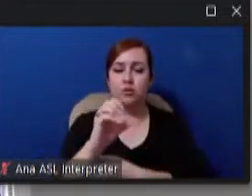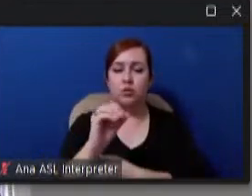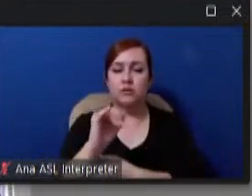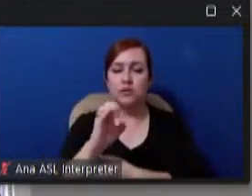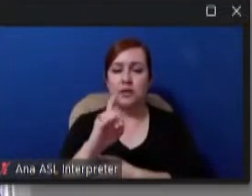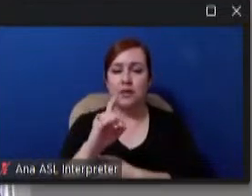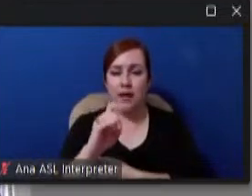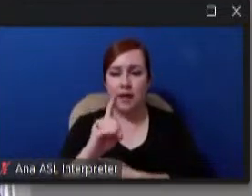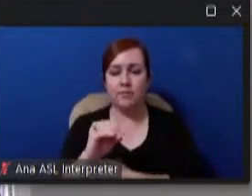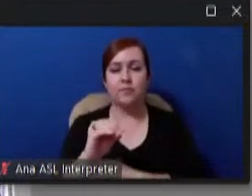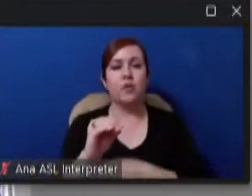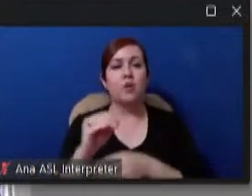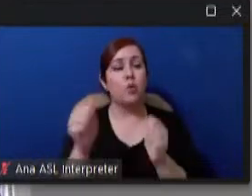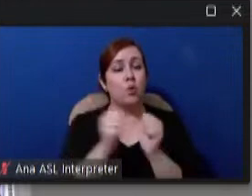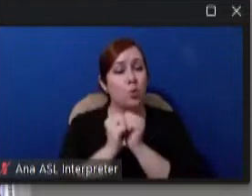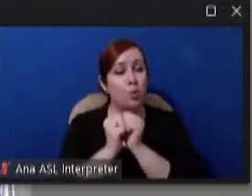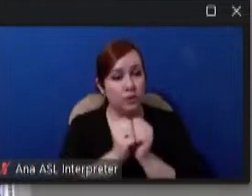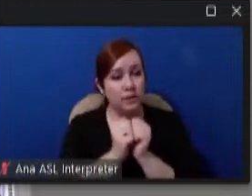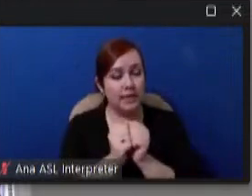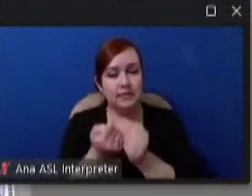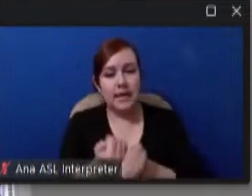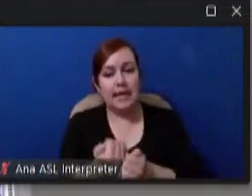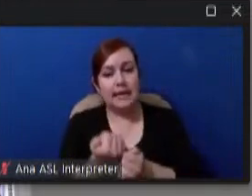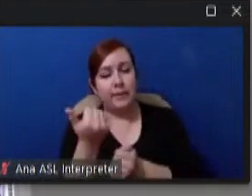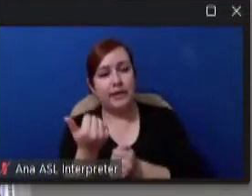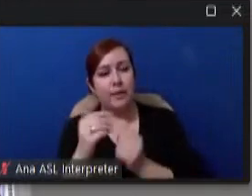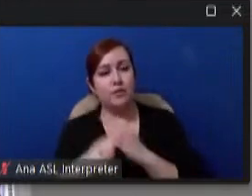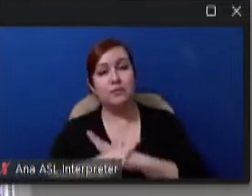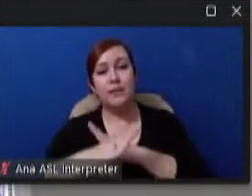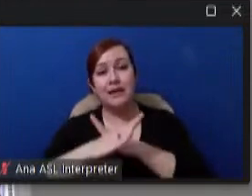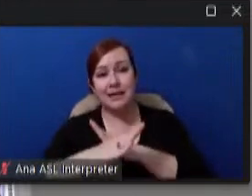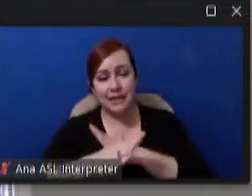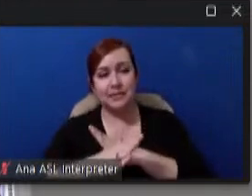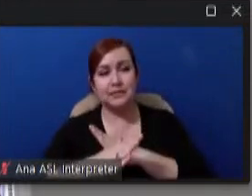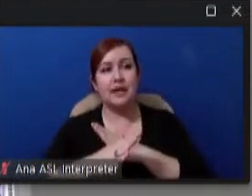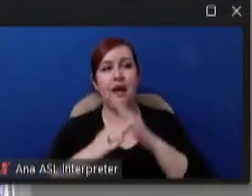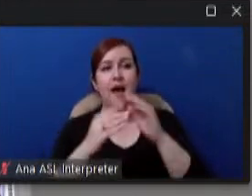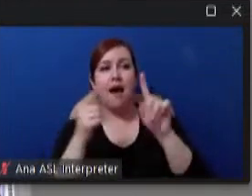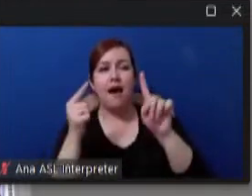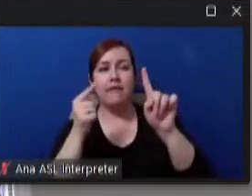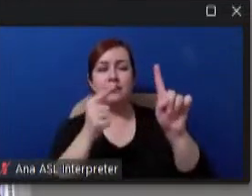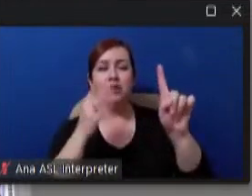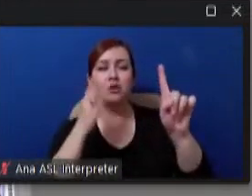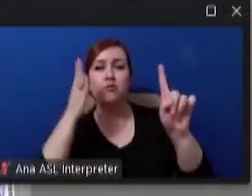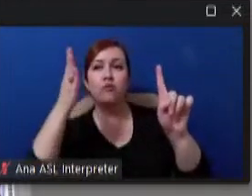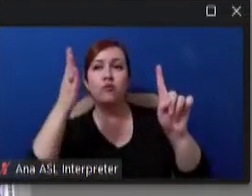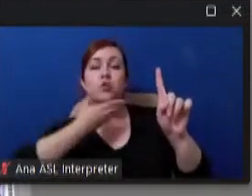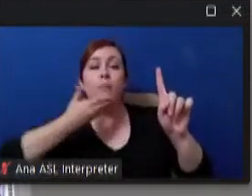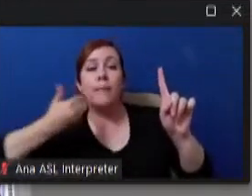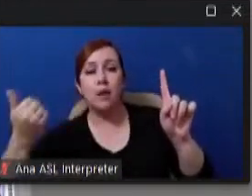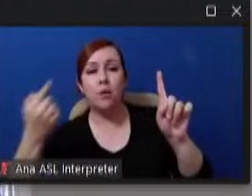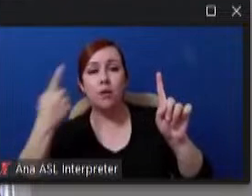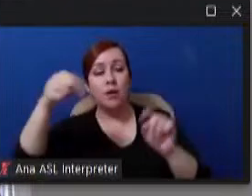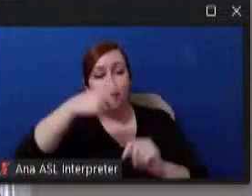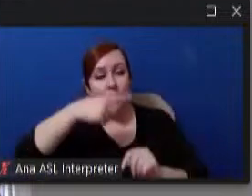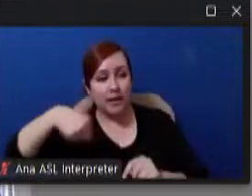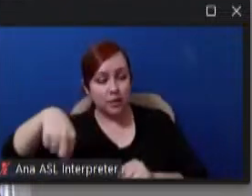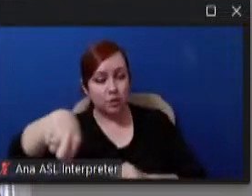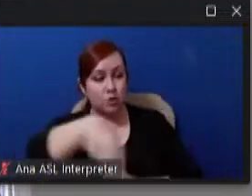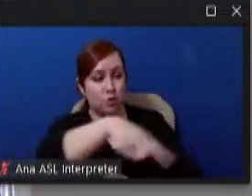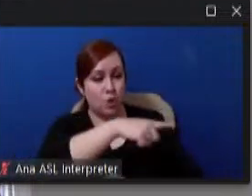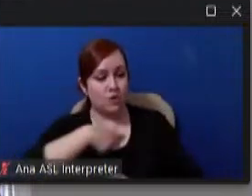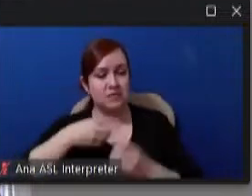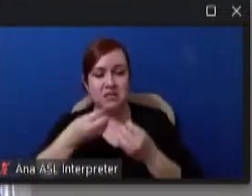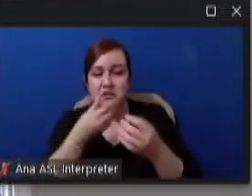more just system. Together, we will eliminate barriers, eliminate street